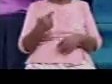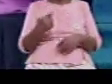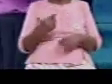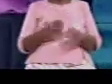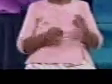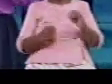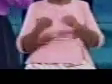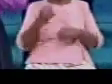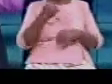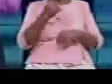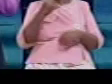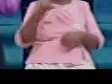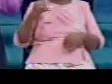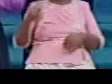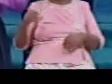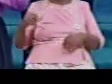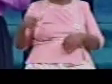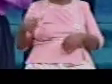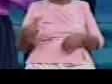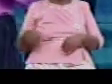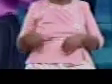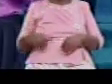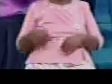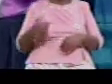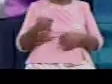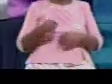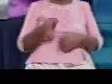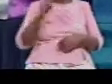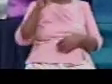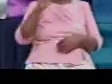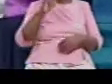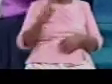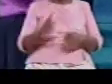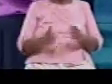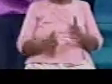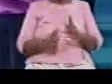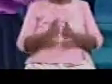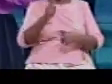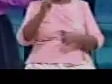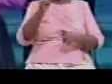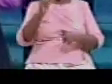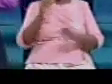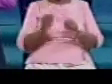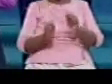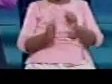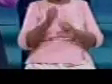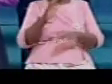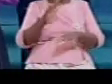Peek.